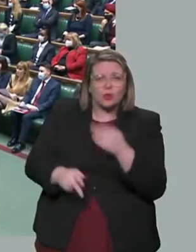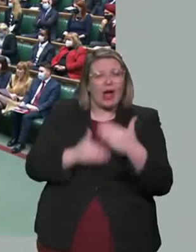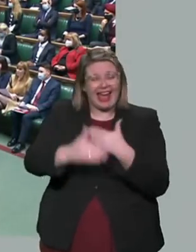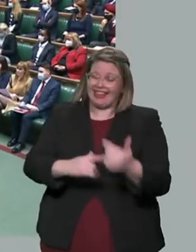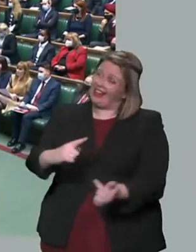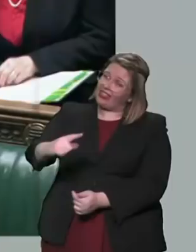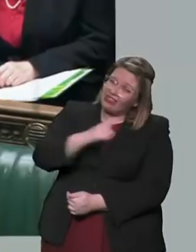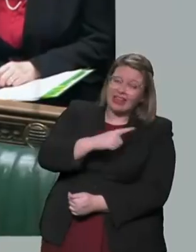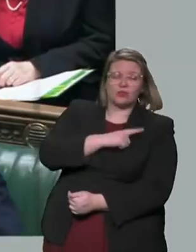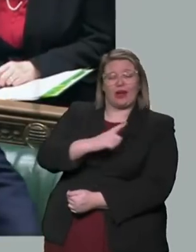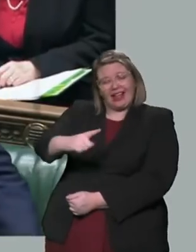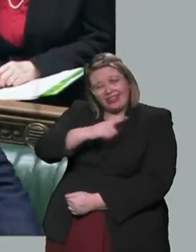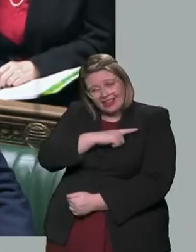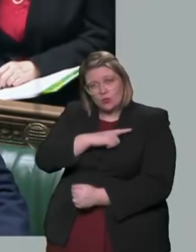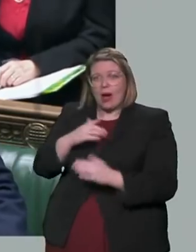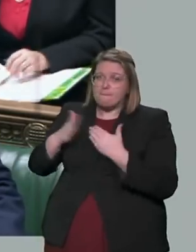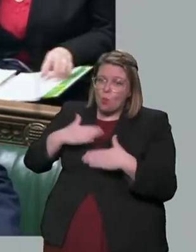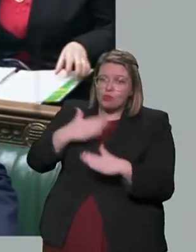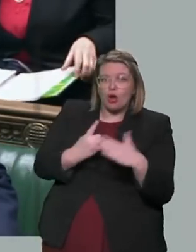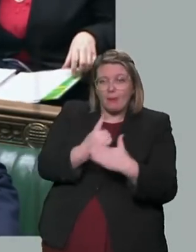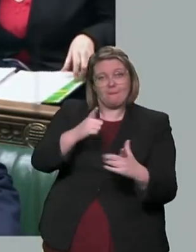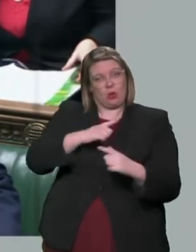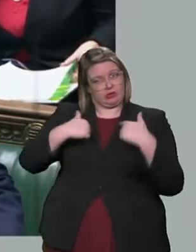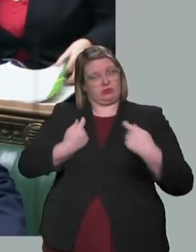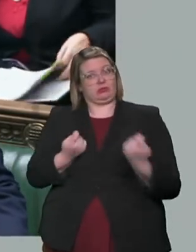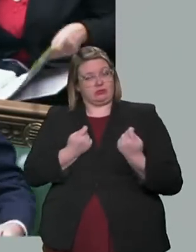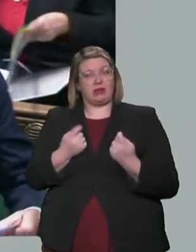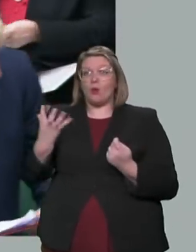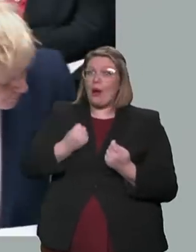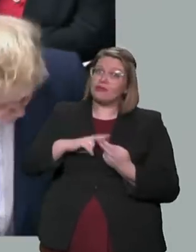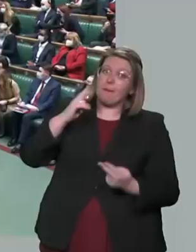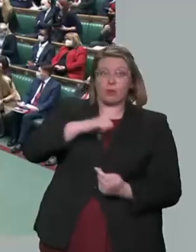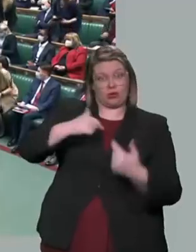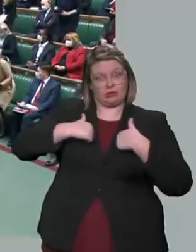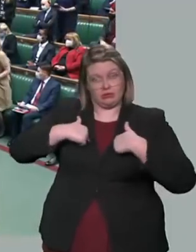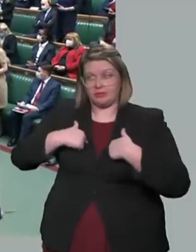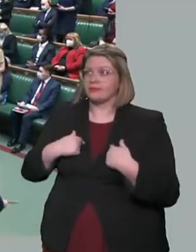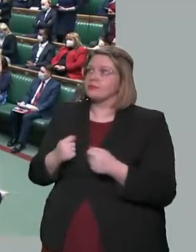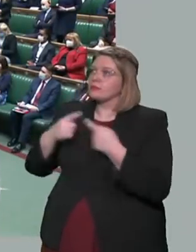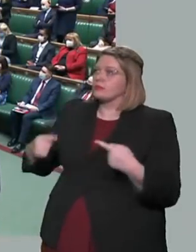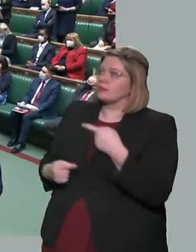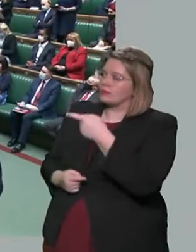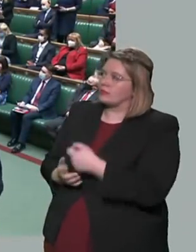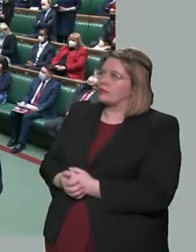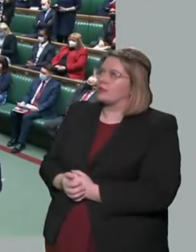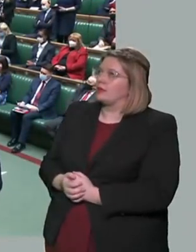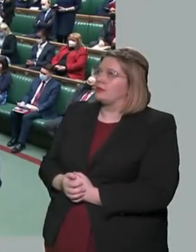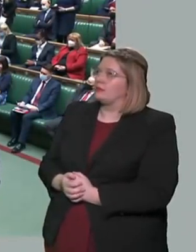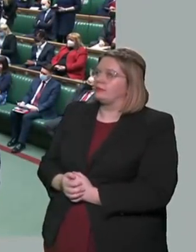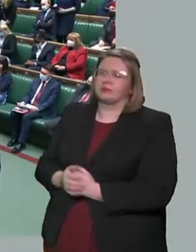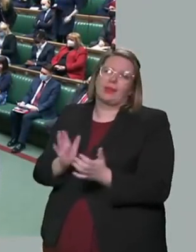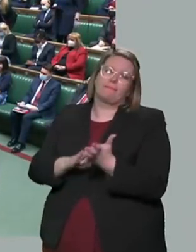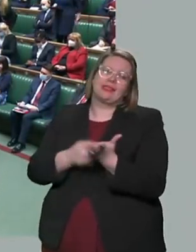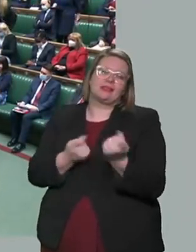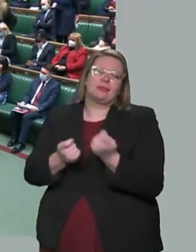seeing increases in employment and increases in their pay packets as well. Rayner. Mr. Speaker, this